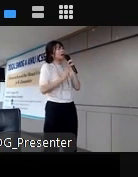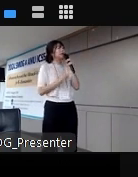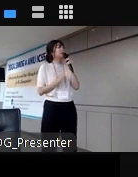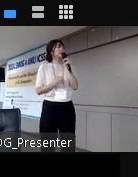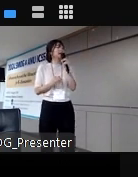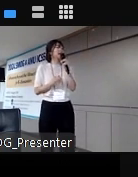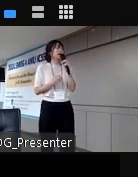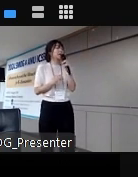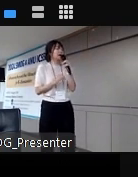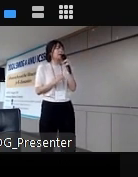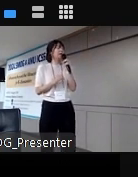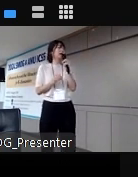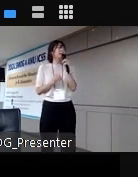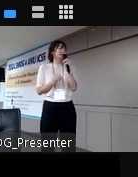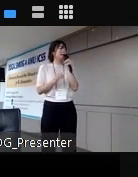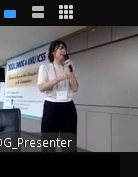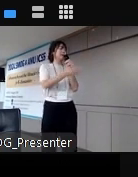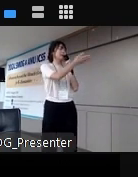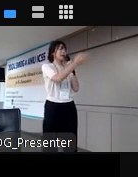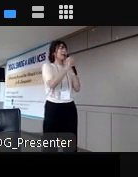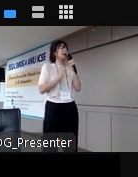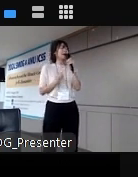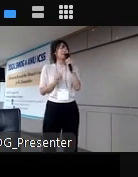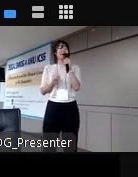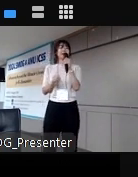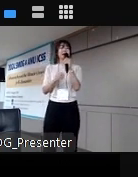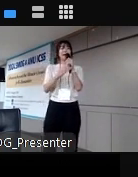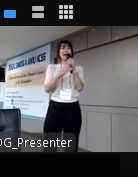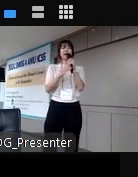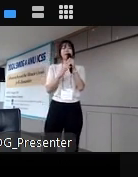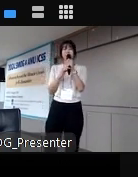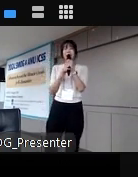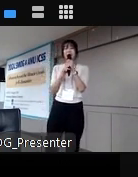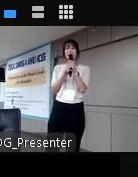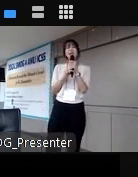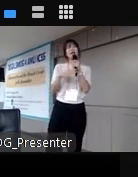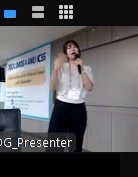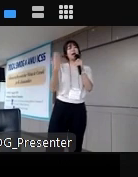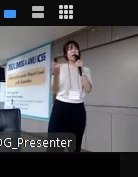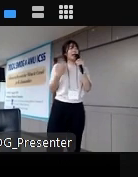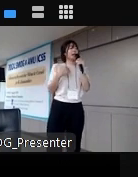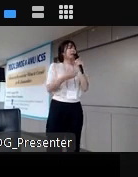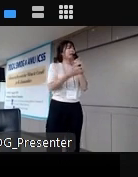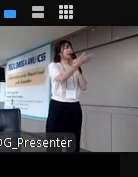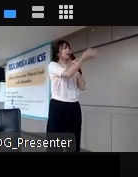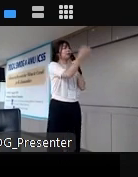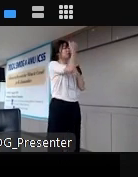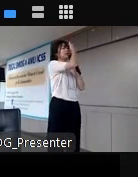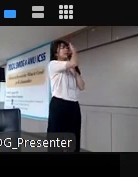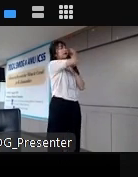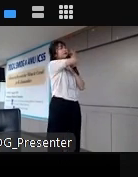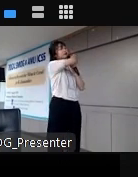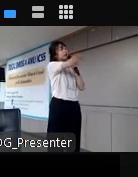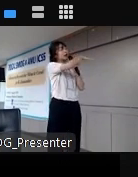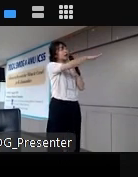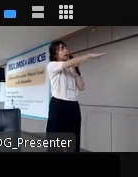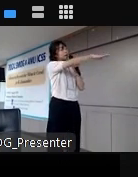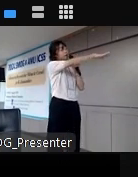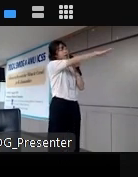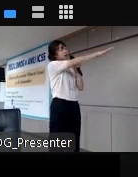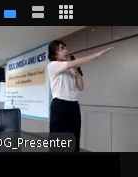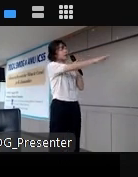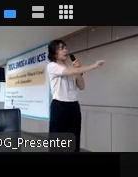had to filter many of our participants and end up with an N of 26. And that was done through the data filtering